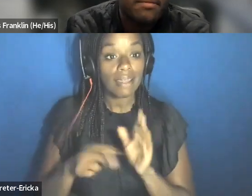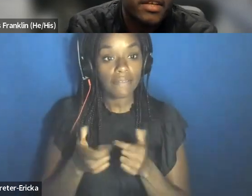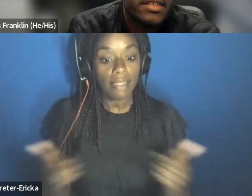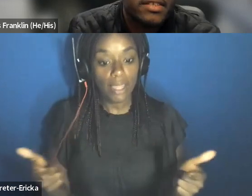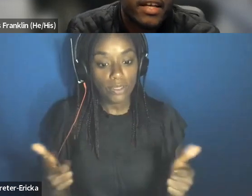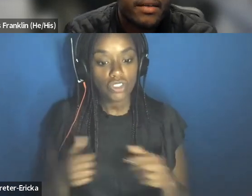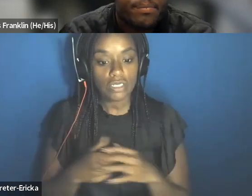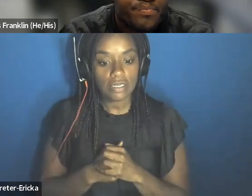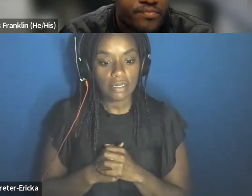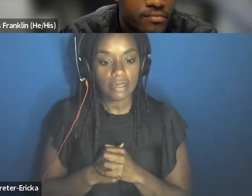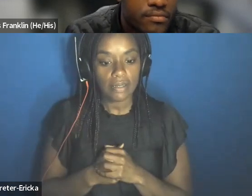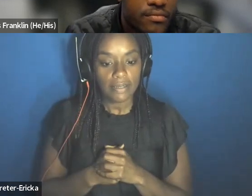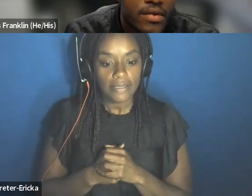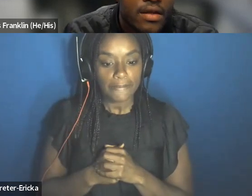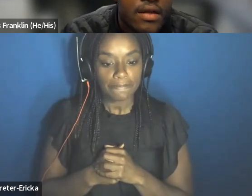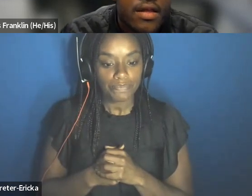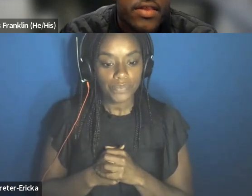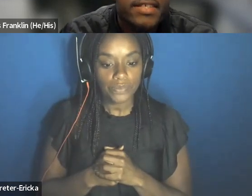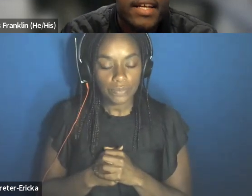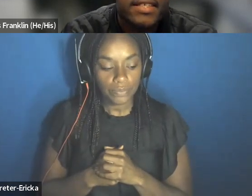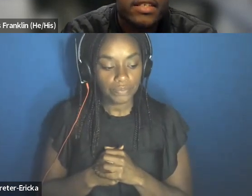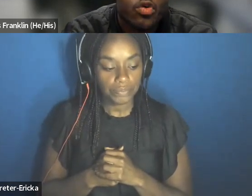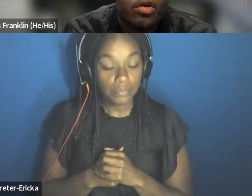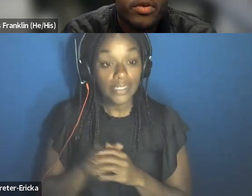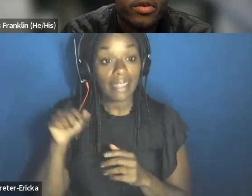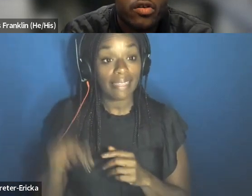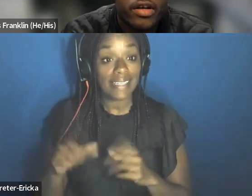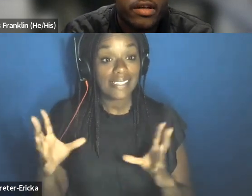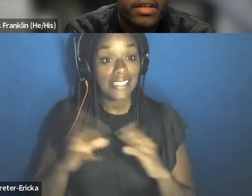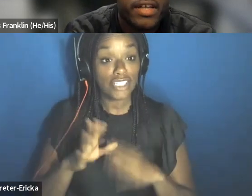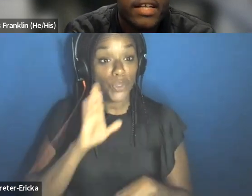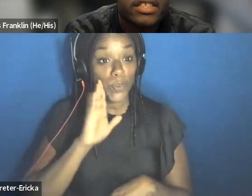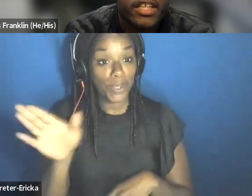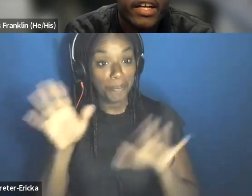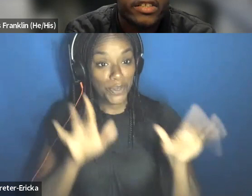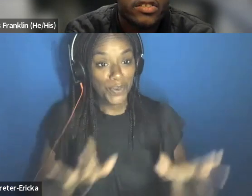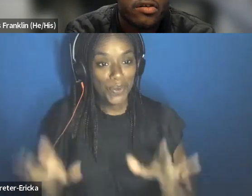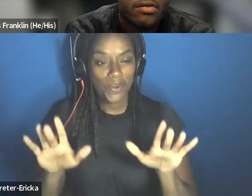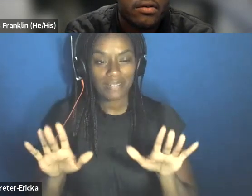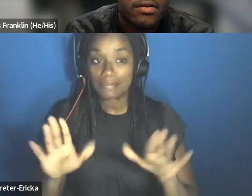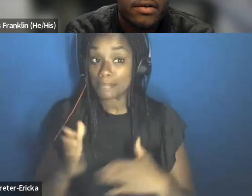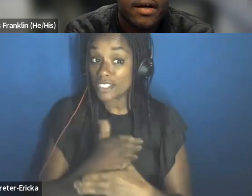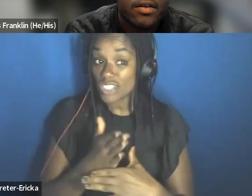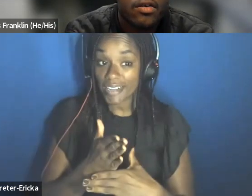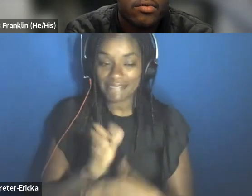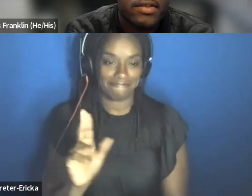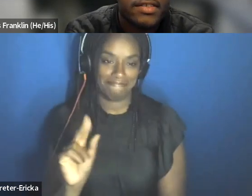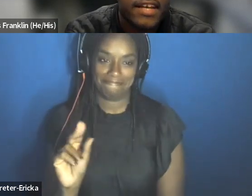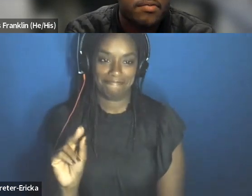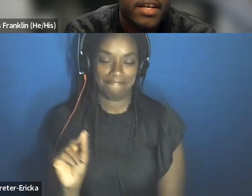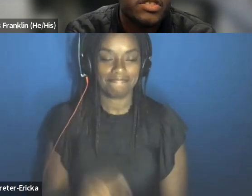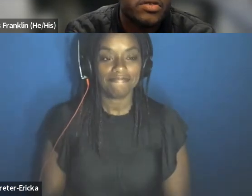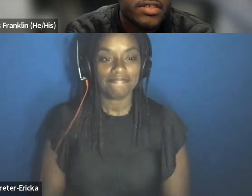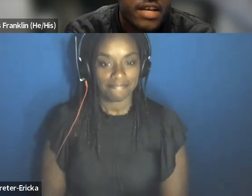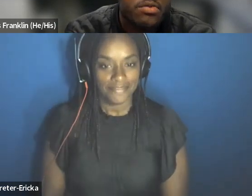with that being said, this session will be recorded but not shared. So along with the